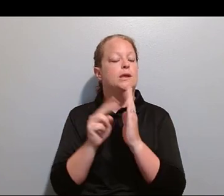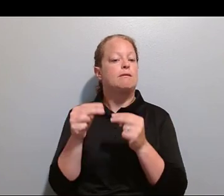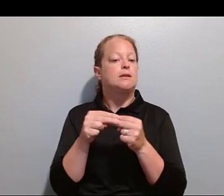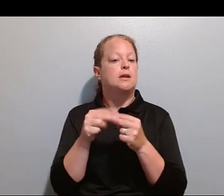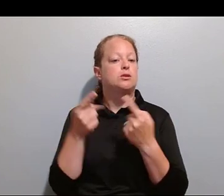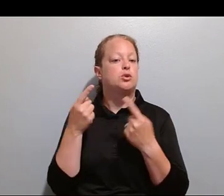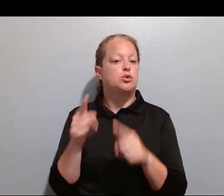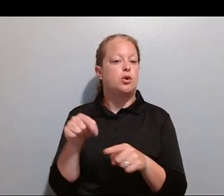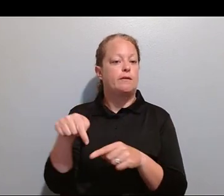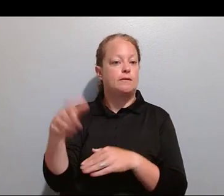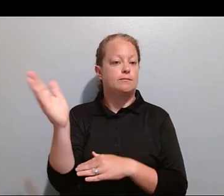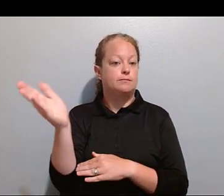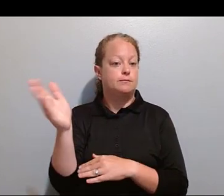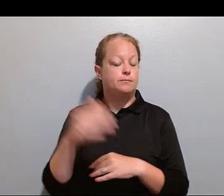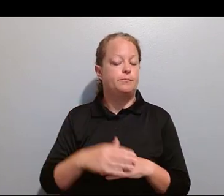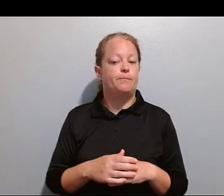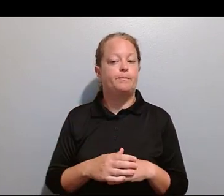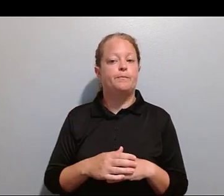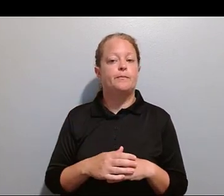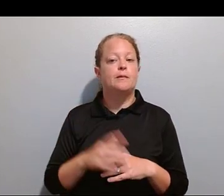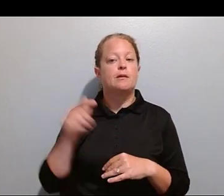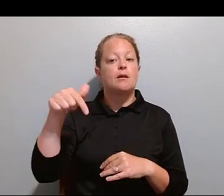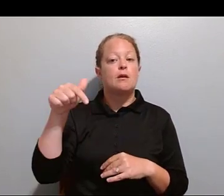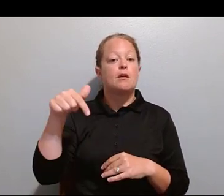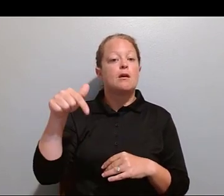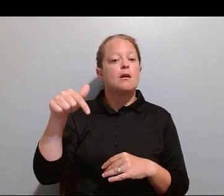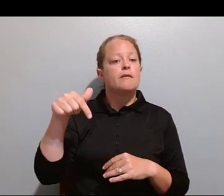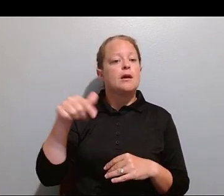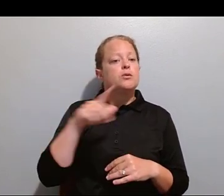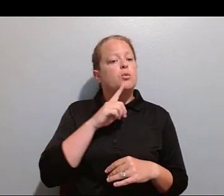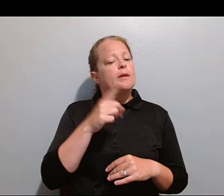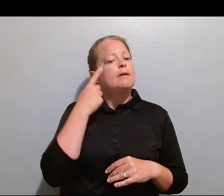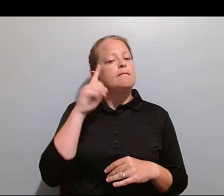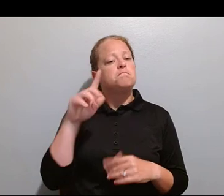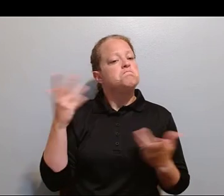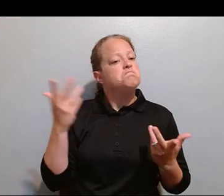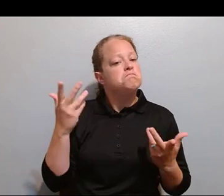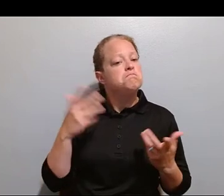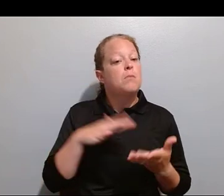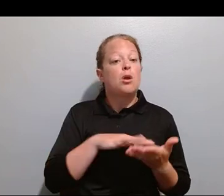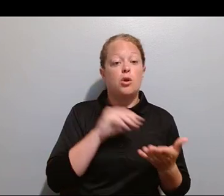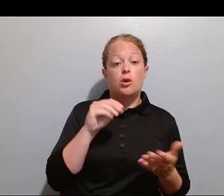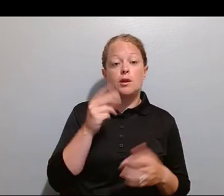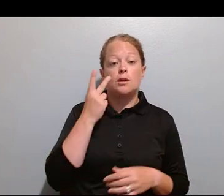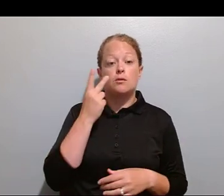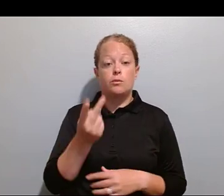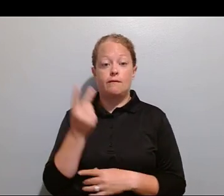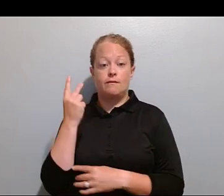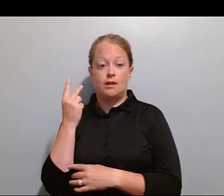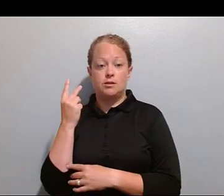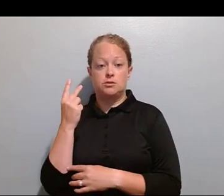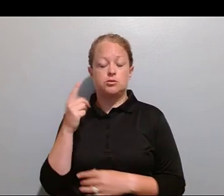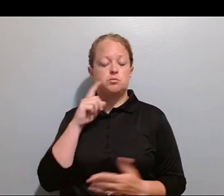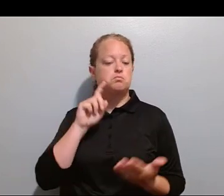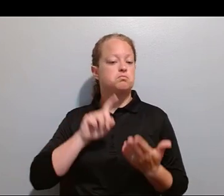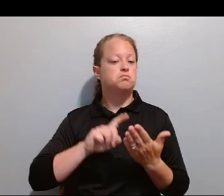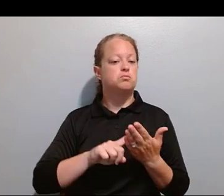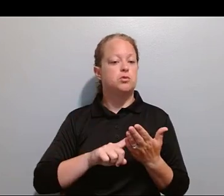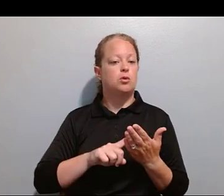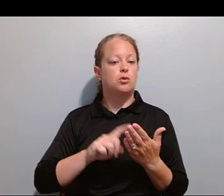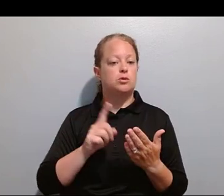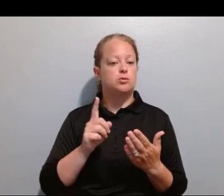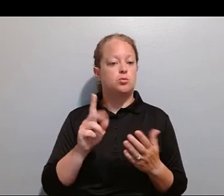presentation. This session is a space for learning and reflection. Please note that we have put to